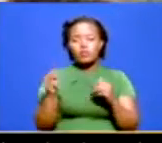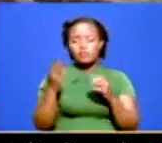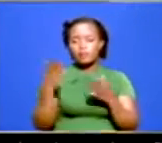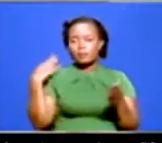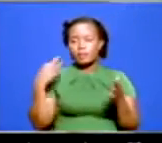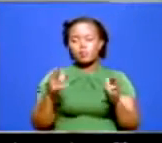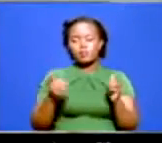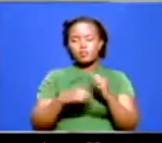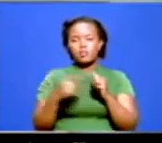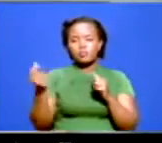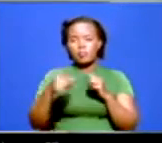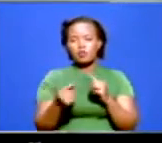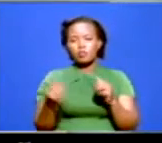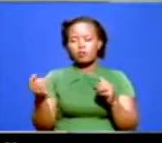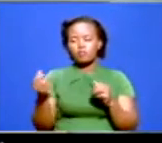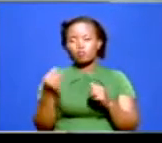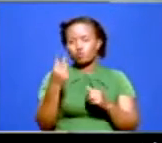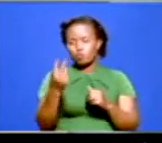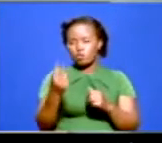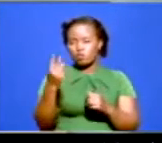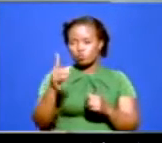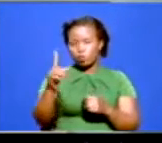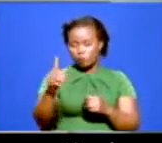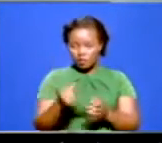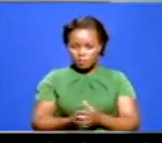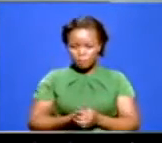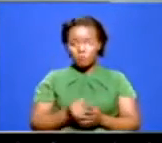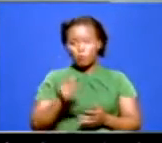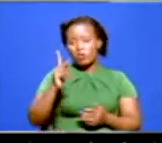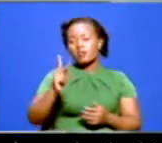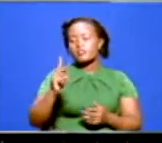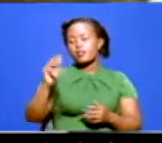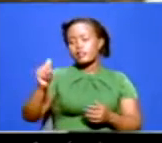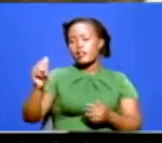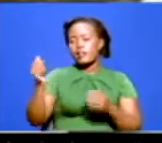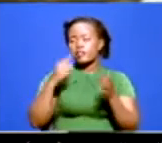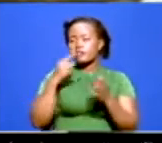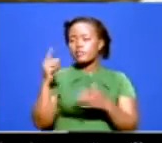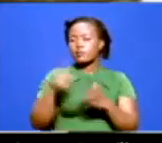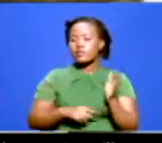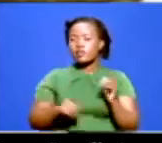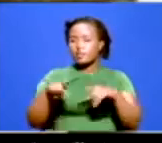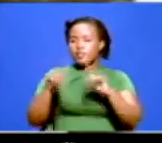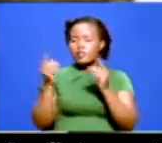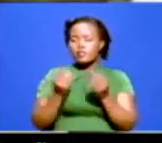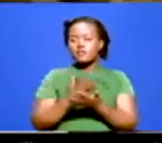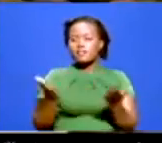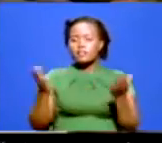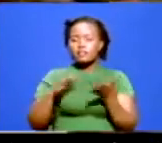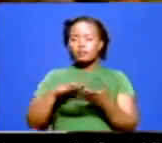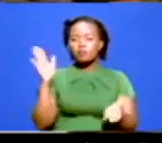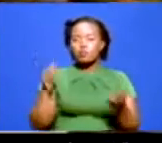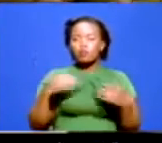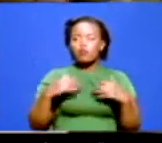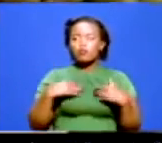June 2021. KAA says the improved cargo business at JKIA was supported by strong demand for fresh produce